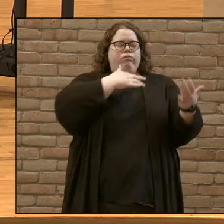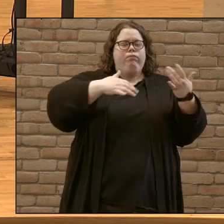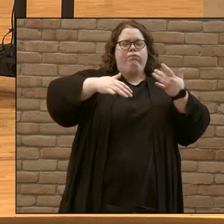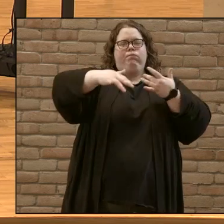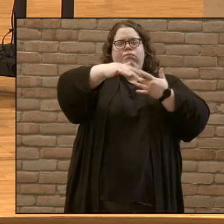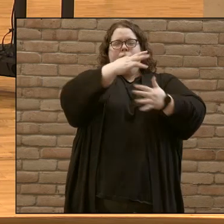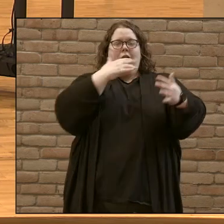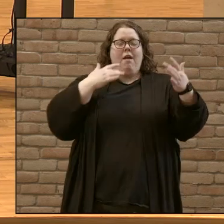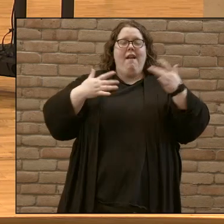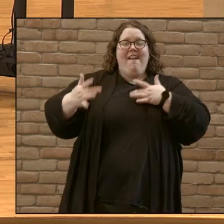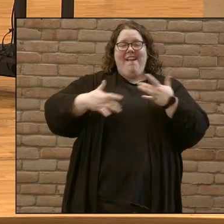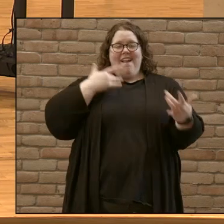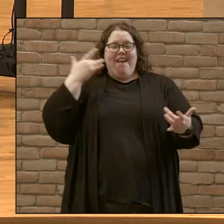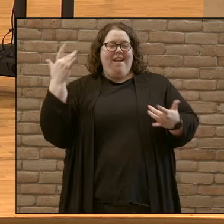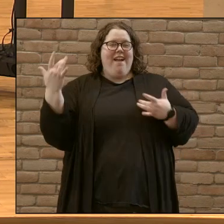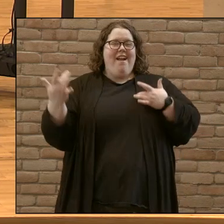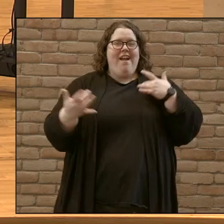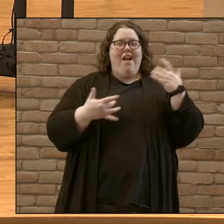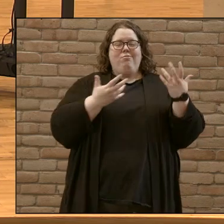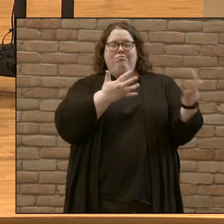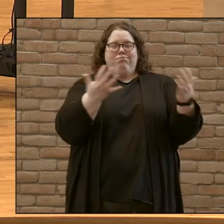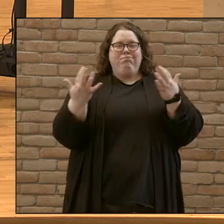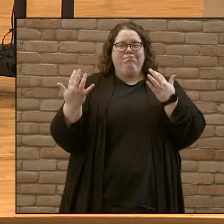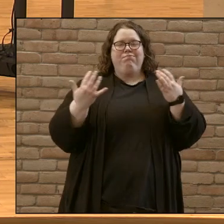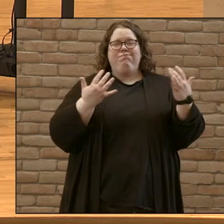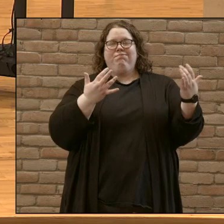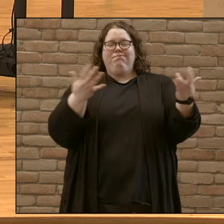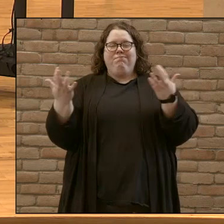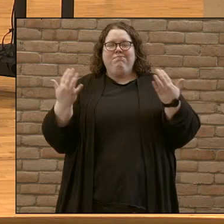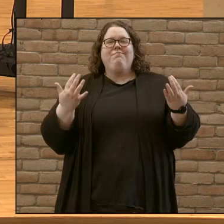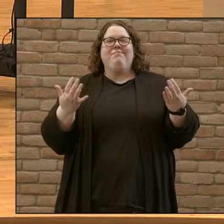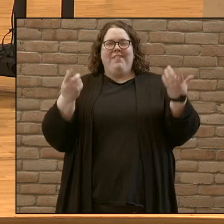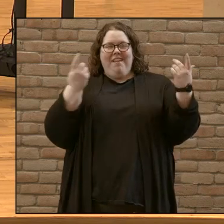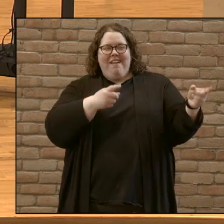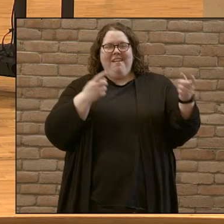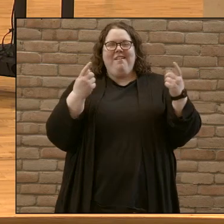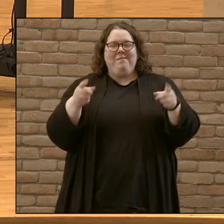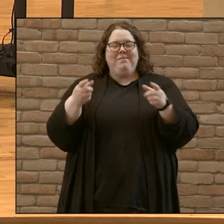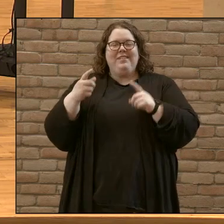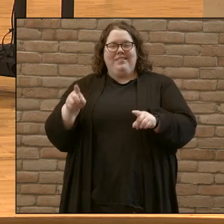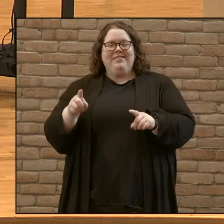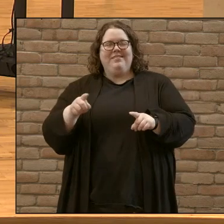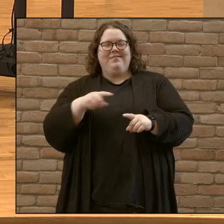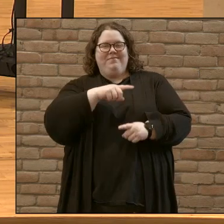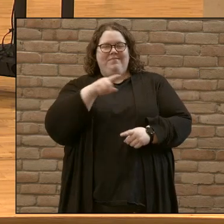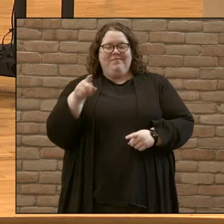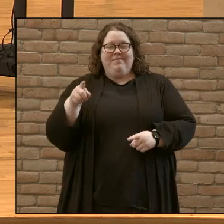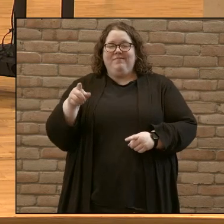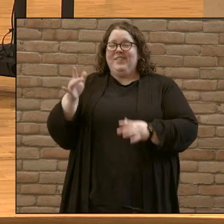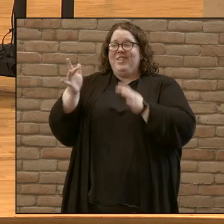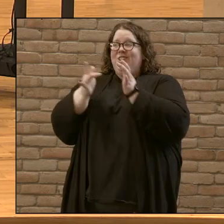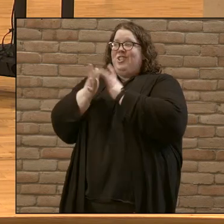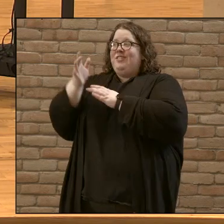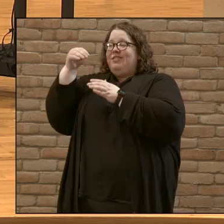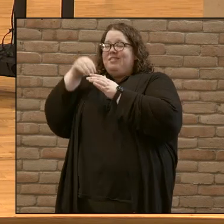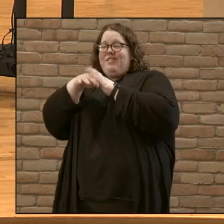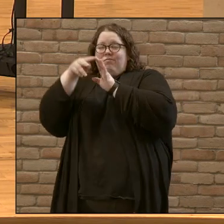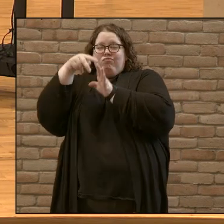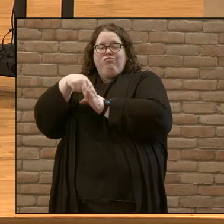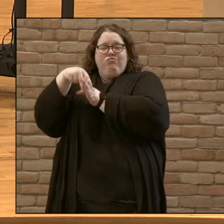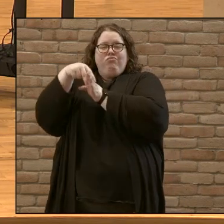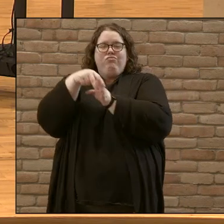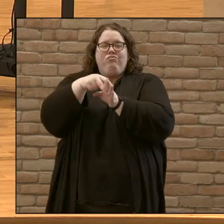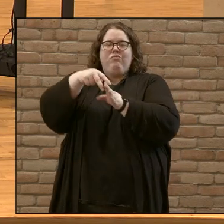much excitement, so much hullabaloo of the people. As he entered, they asked,